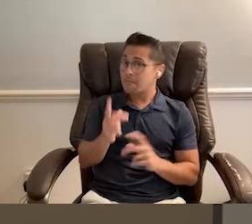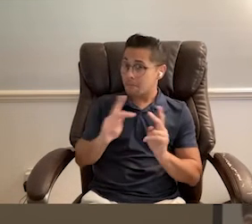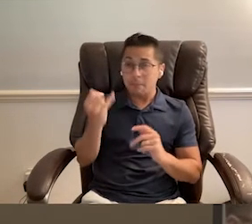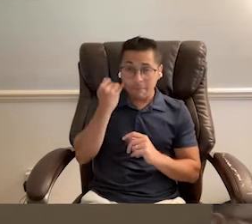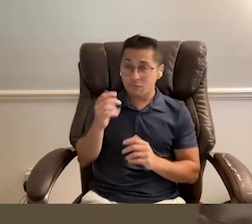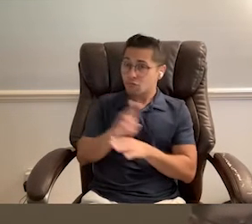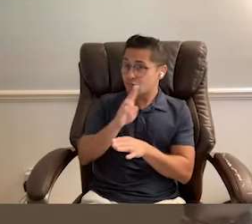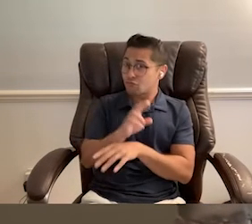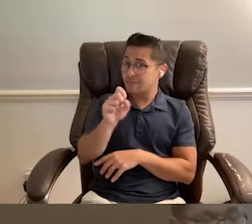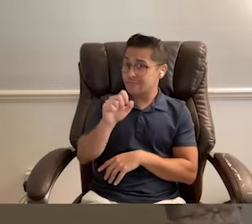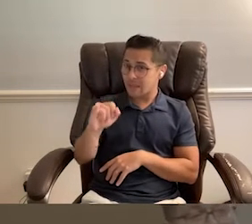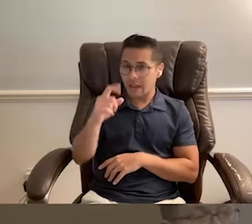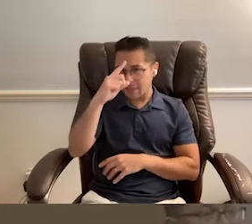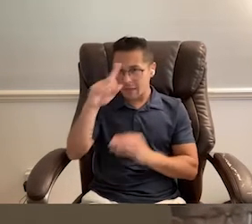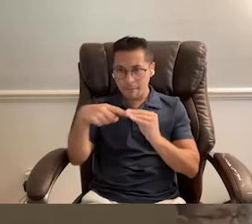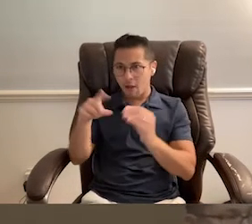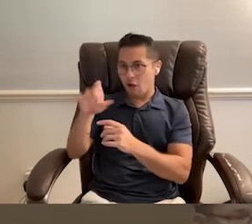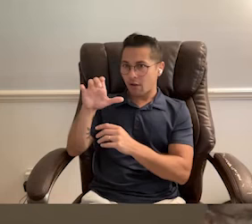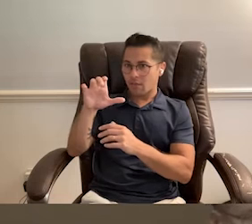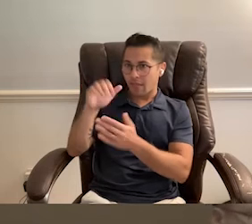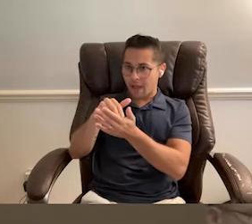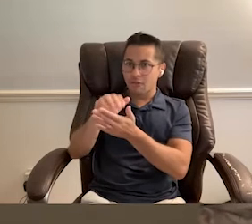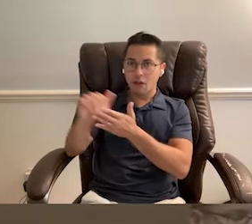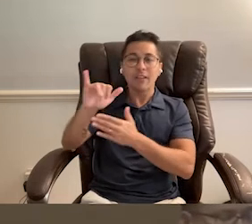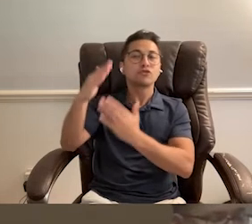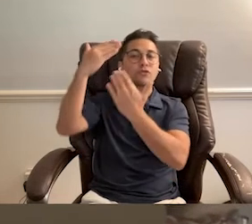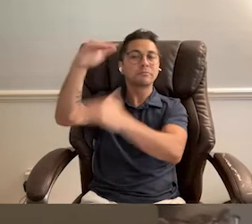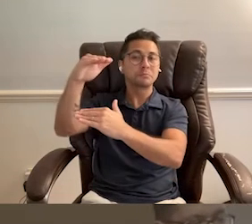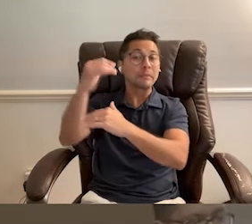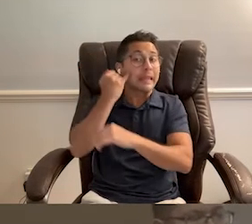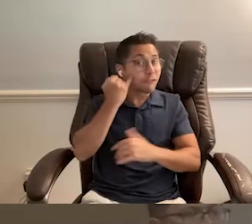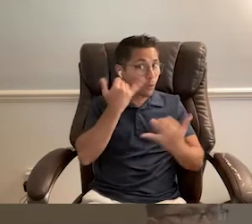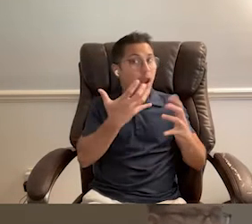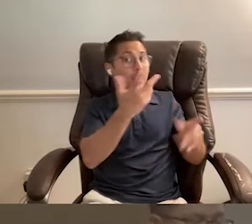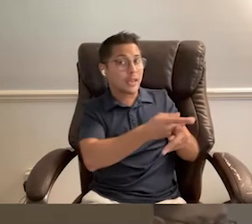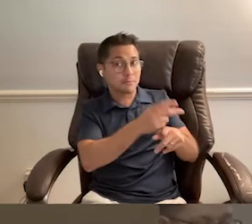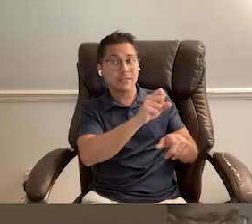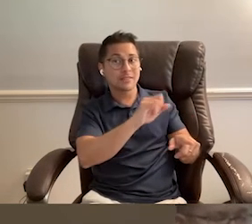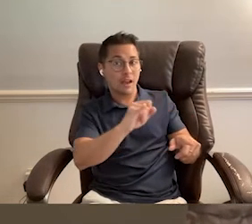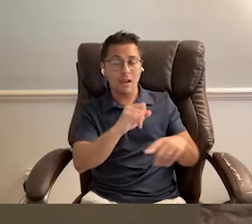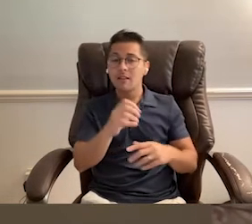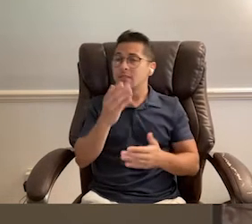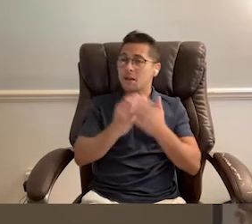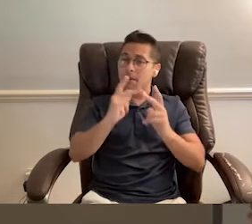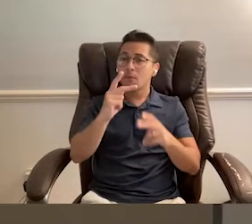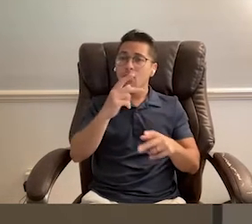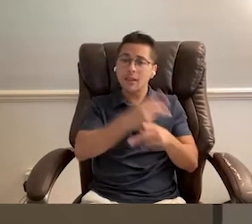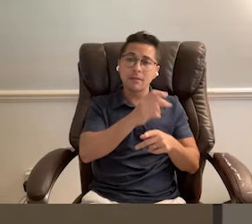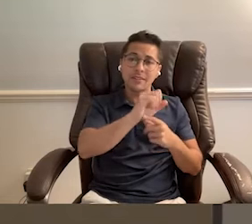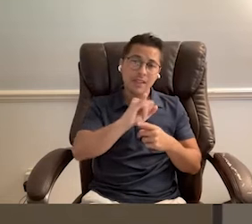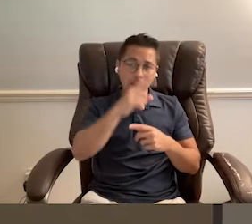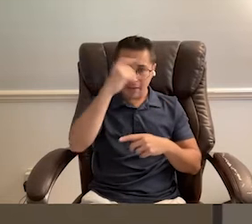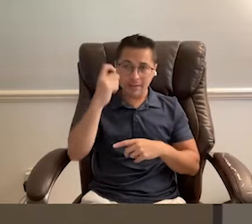about $100,000 as your cap, if you still want to keep SSI. A lot of people are on SSI because of Medicaid benefits, but an